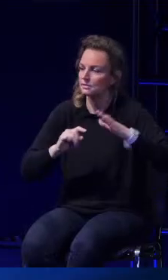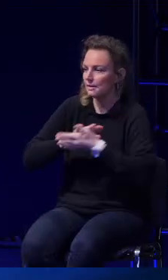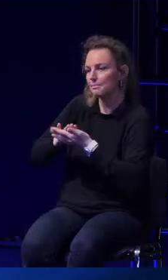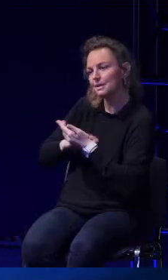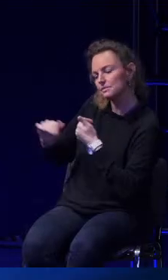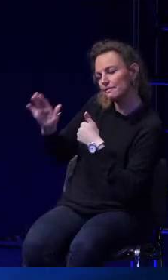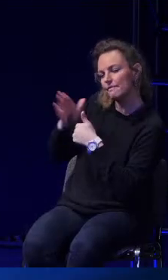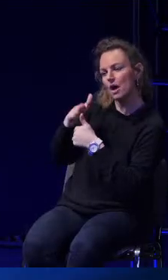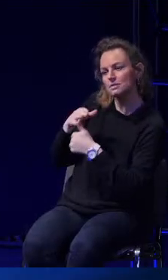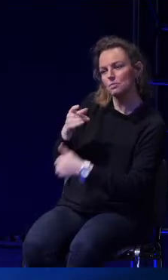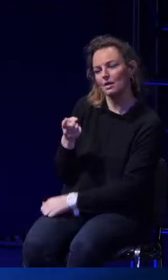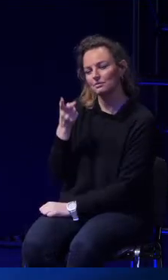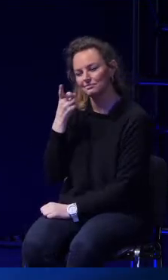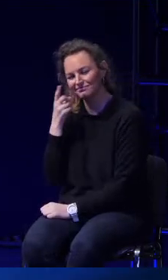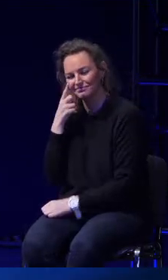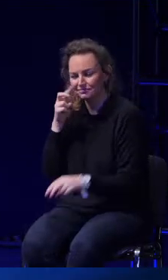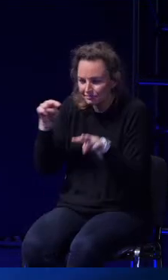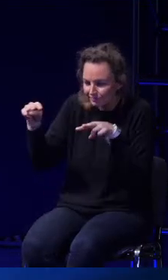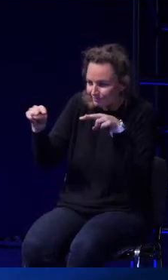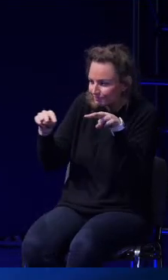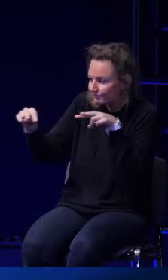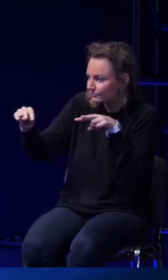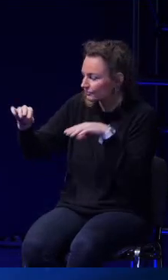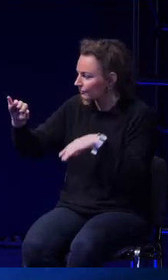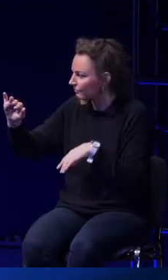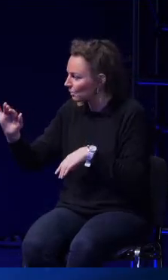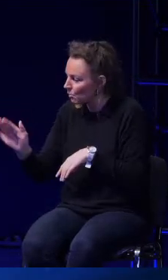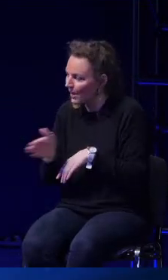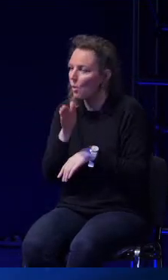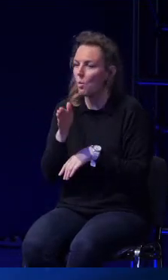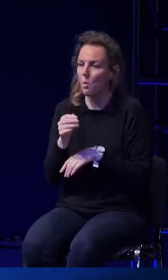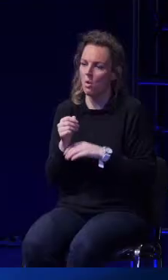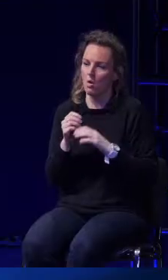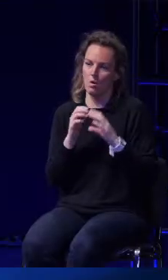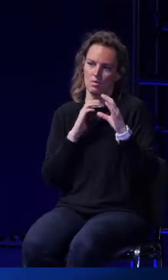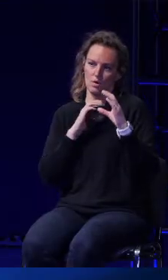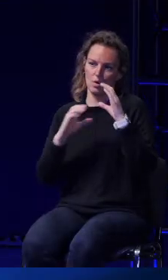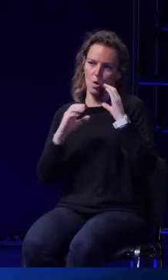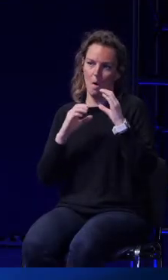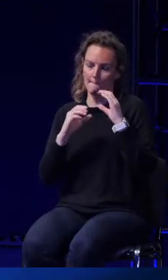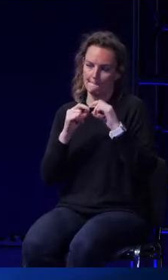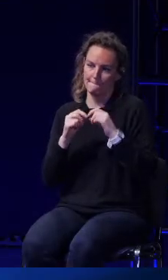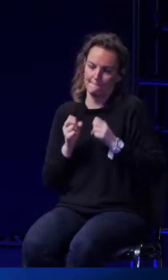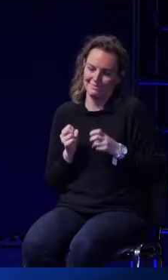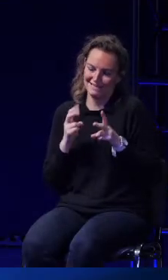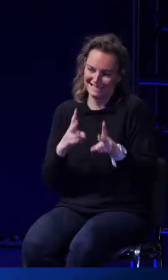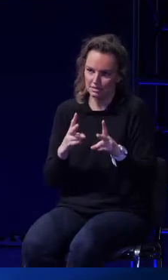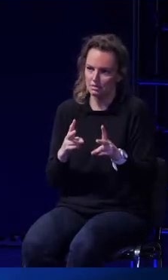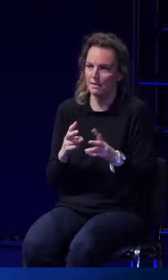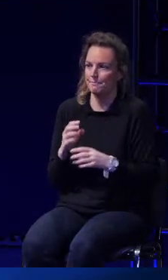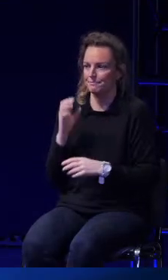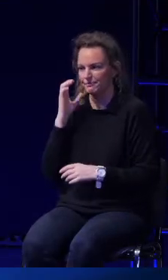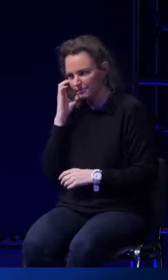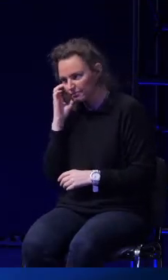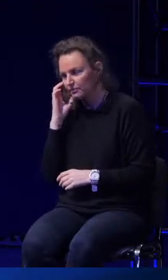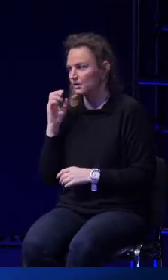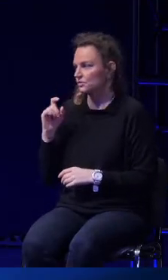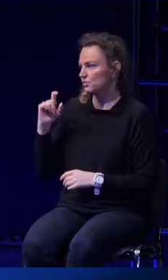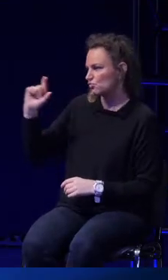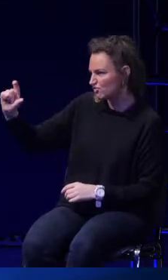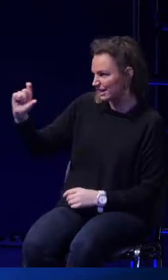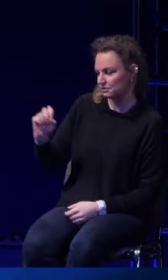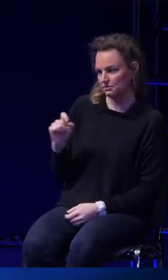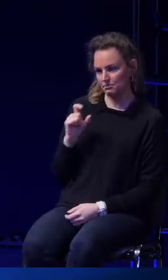and we're all on a Bolero comm system, which I find essential. So Chris, Callum, and I will just